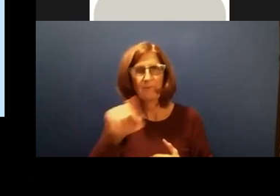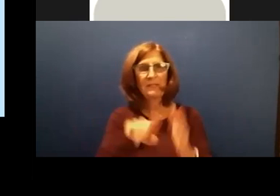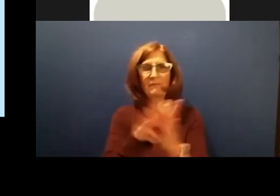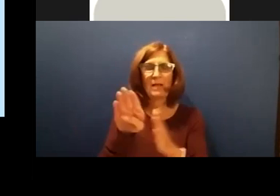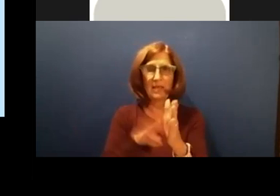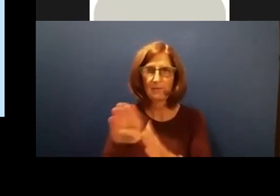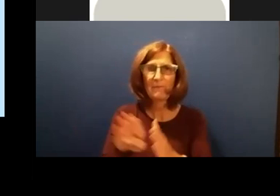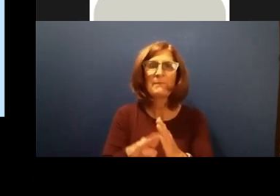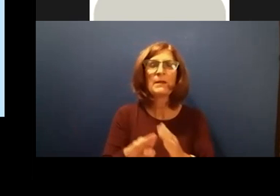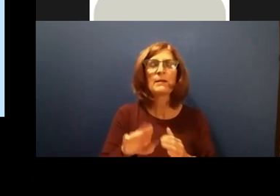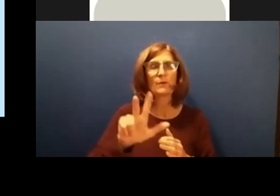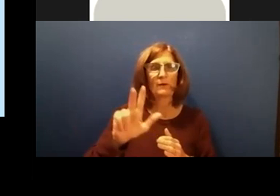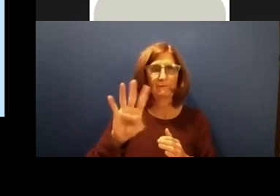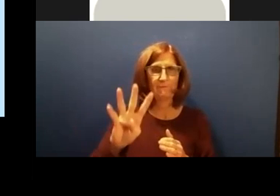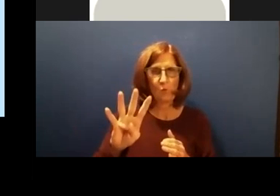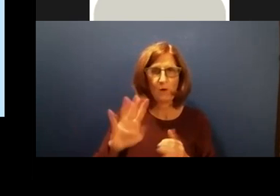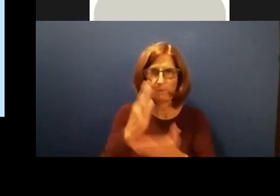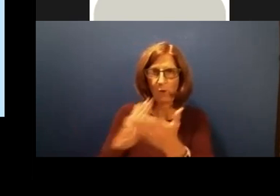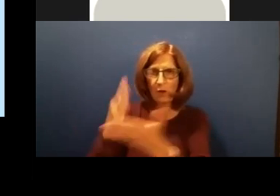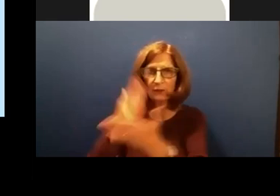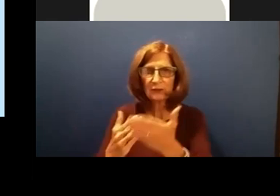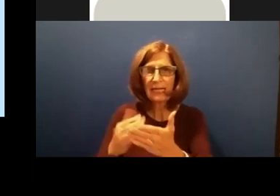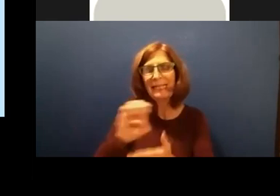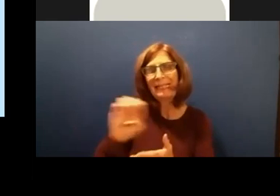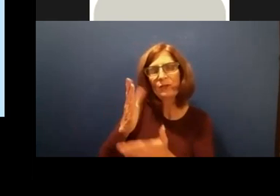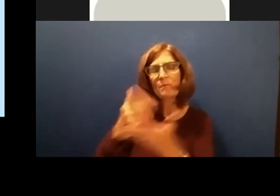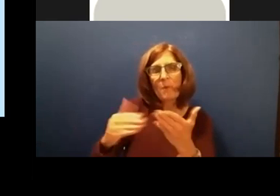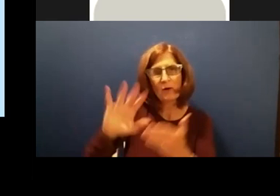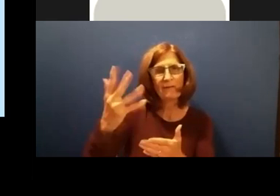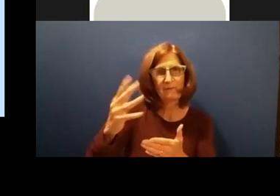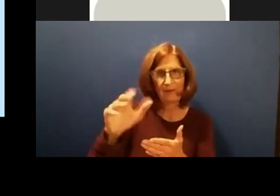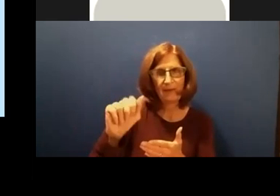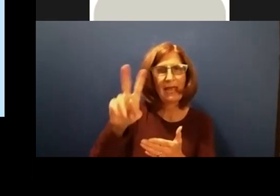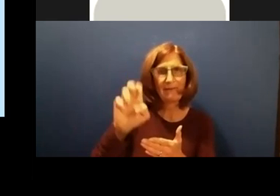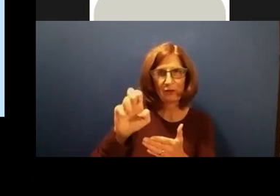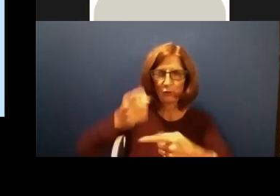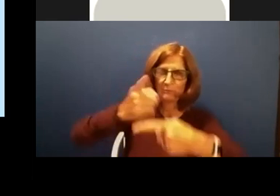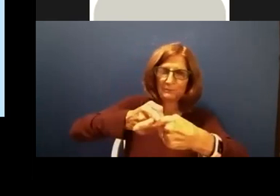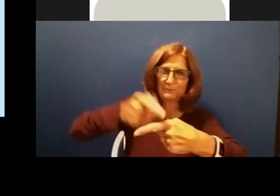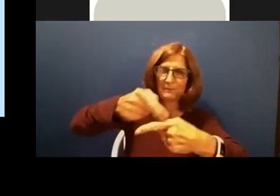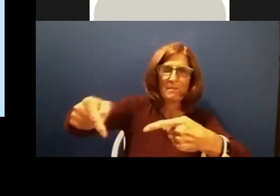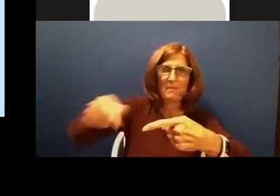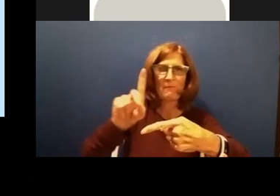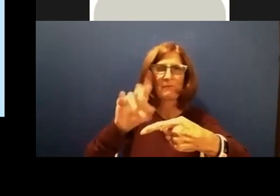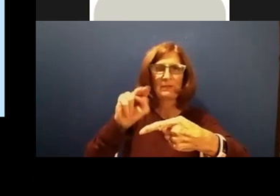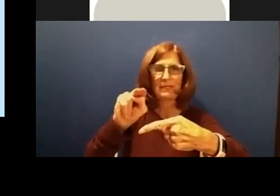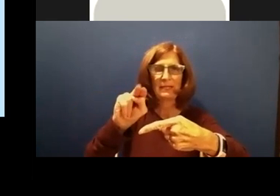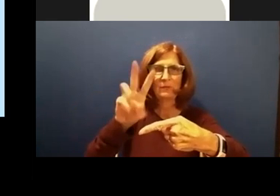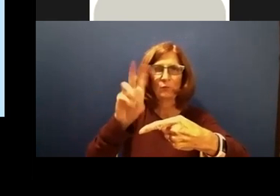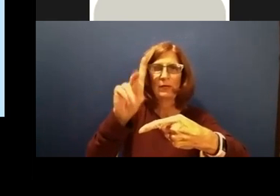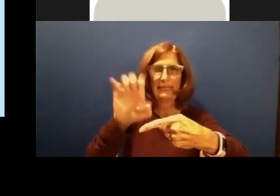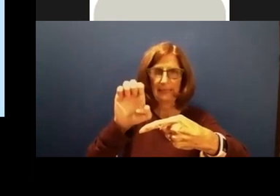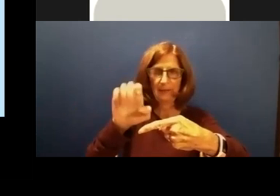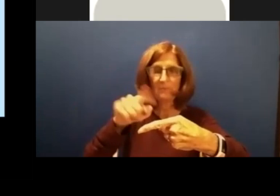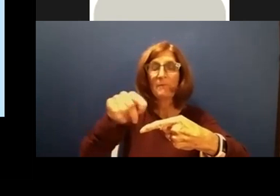the eastern and western portion of 5th Avenue and Dinwiddie Street intersection. The eastern portion of the site